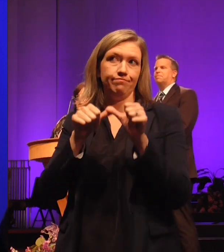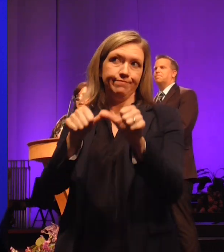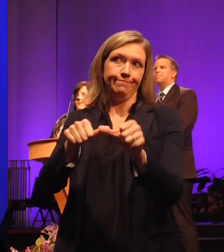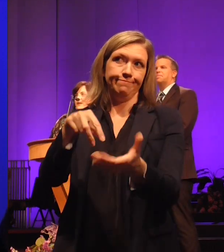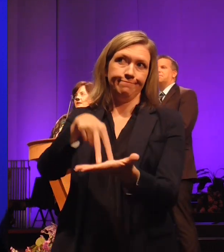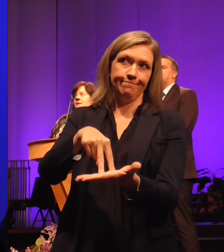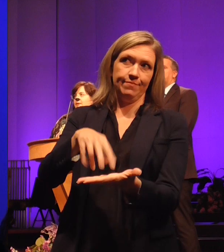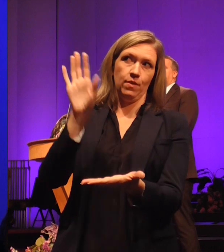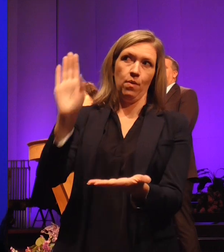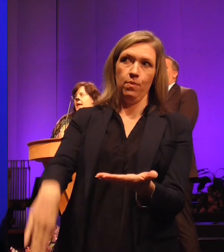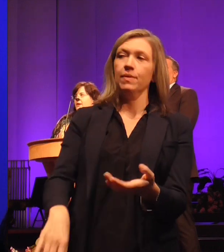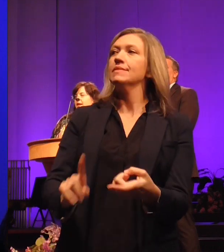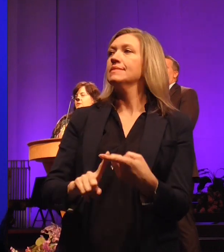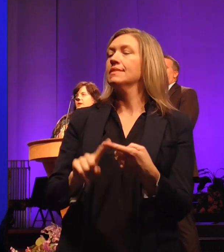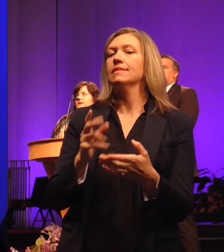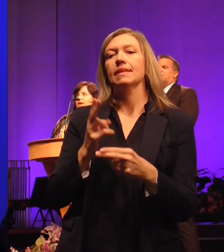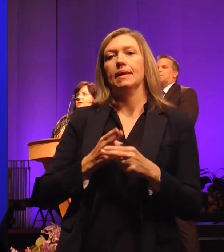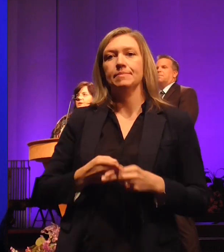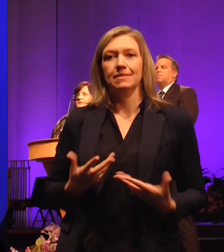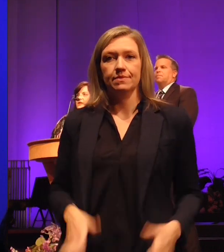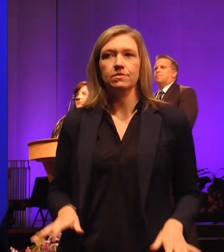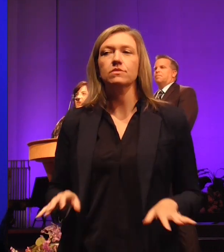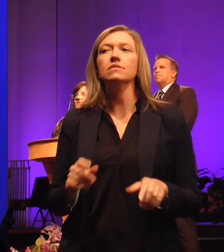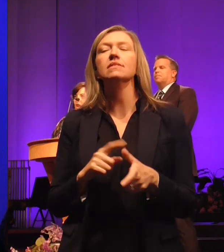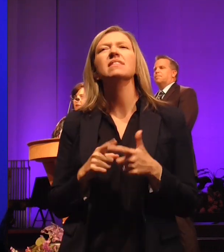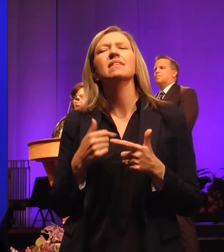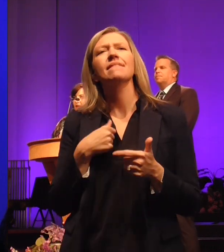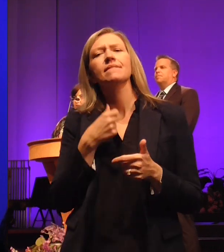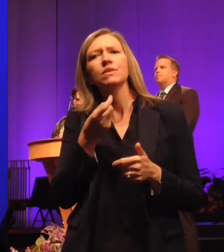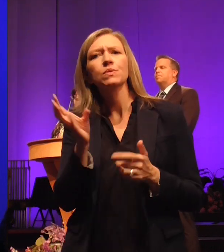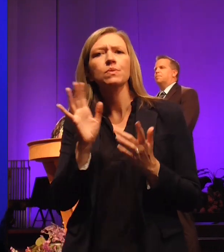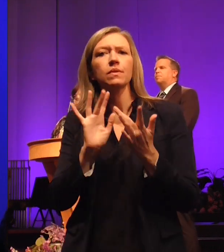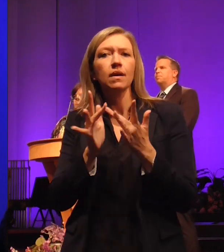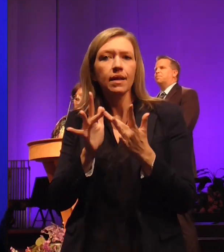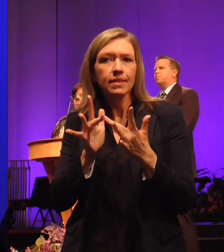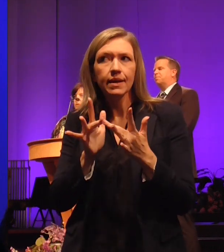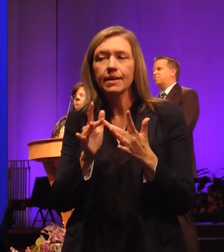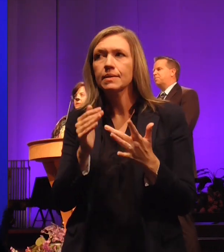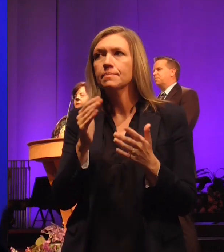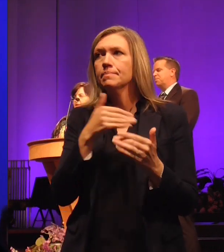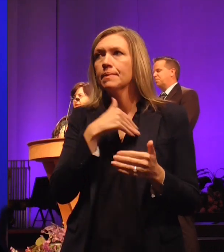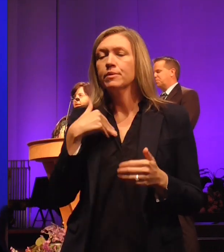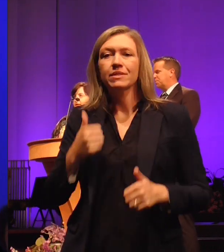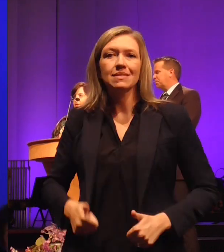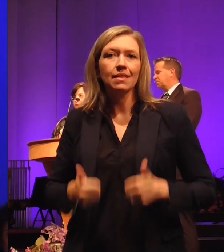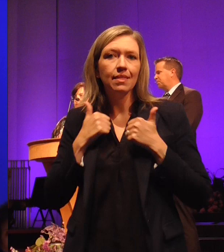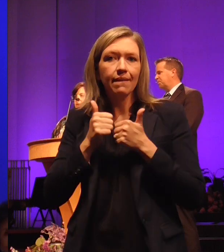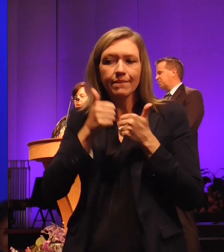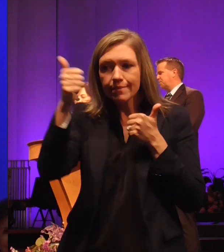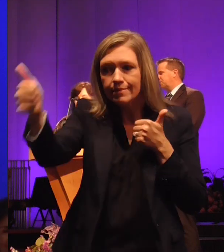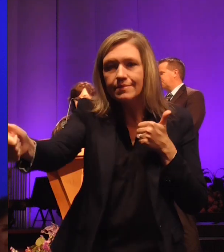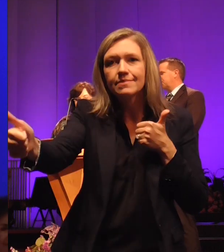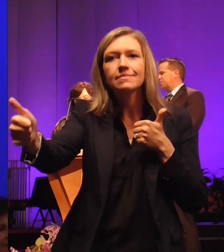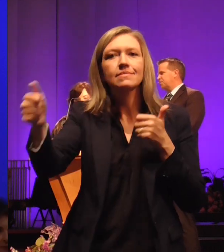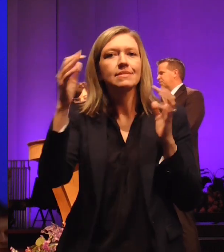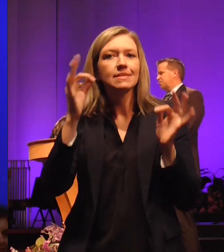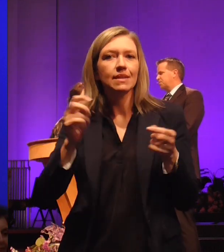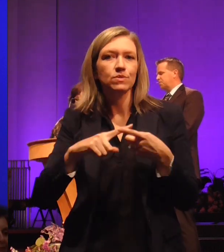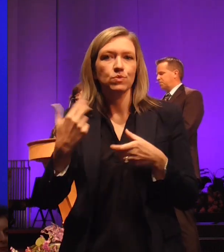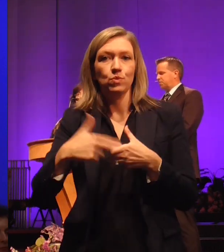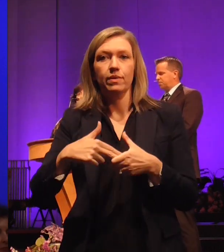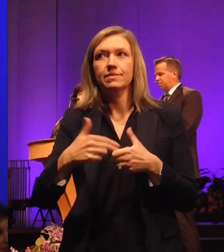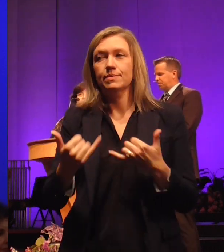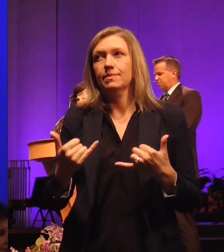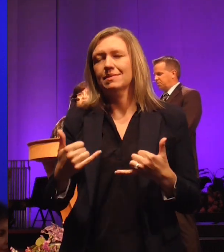until all of you have had our names read. And we also have a number of online members, members who live at a distance and who are choosing to join today.